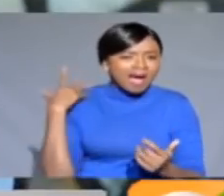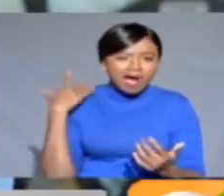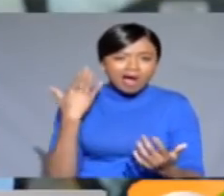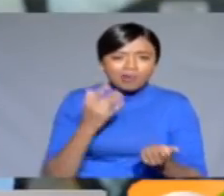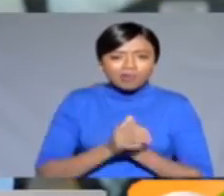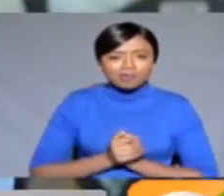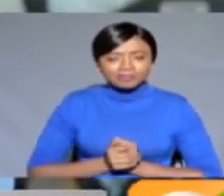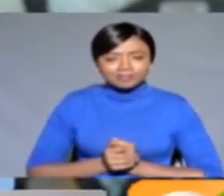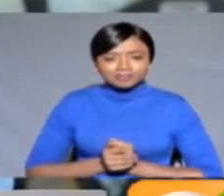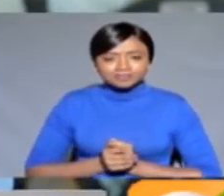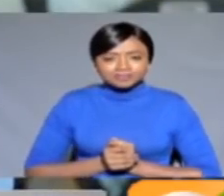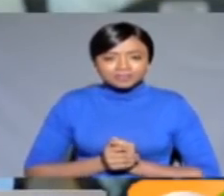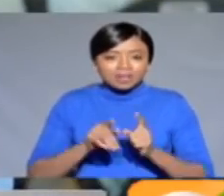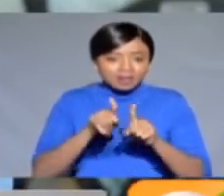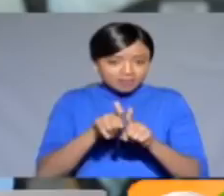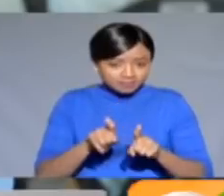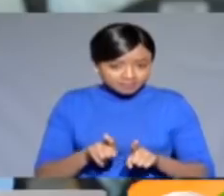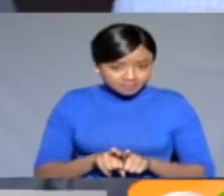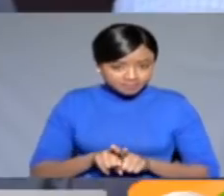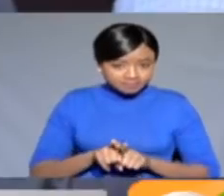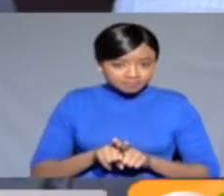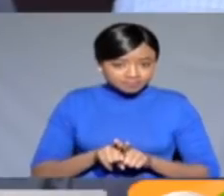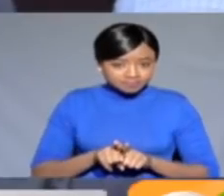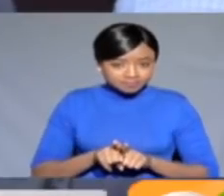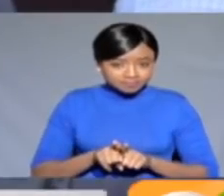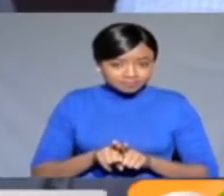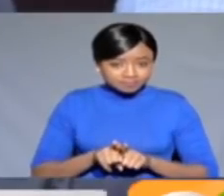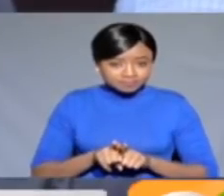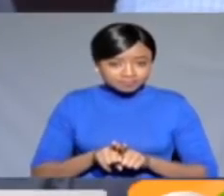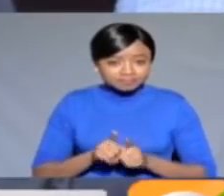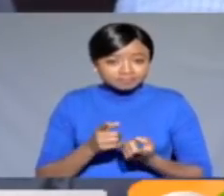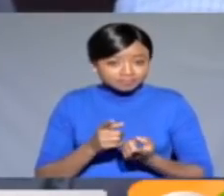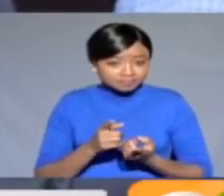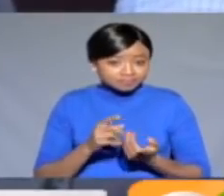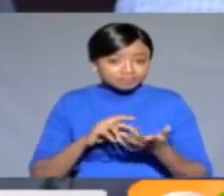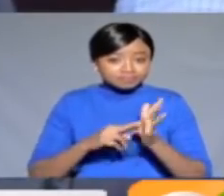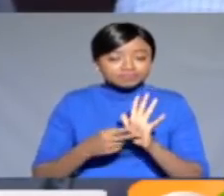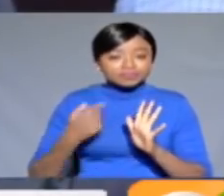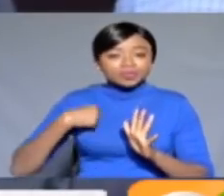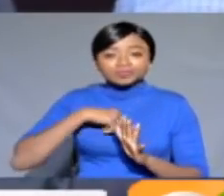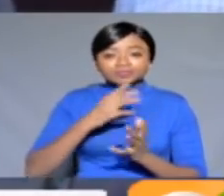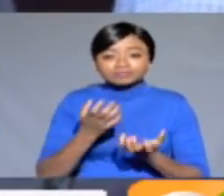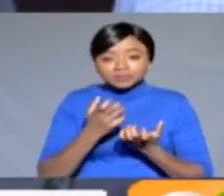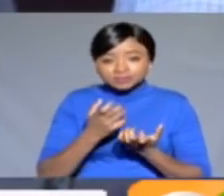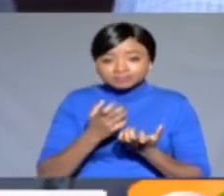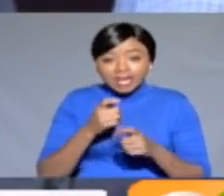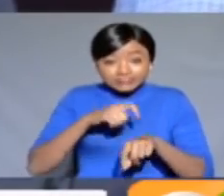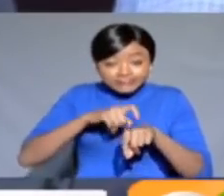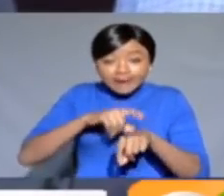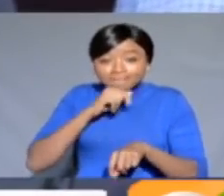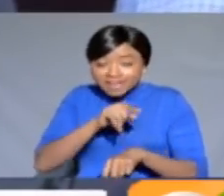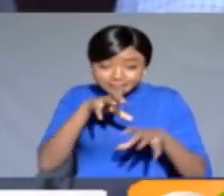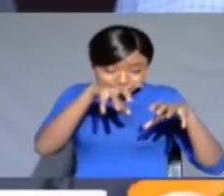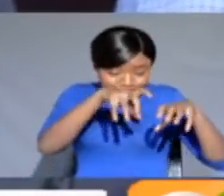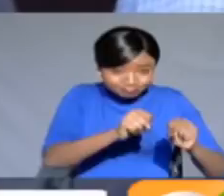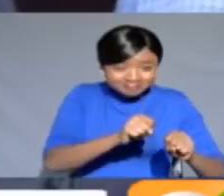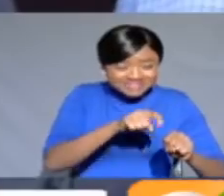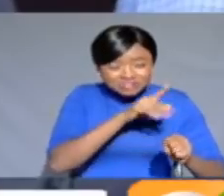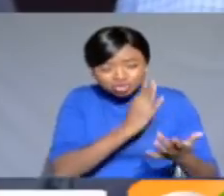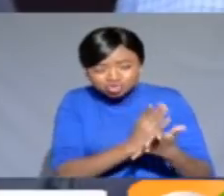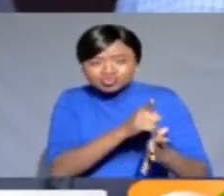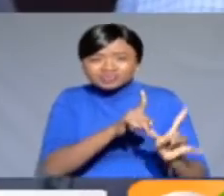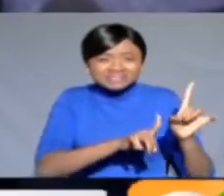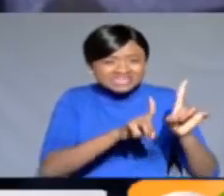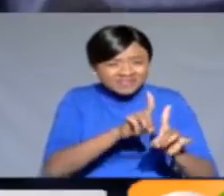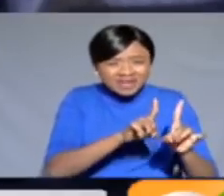respected brands in the region, elicited concerns. Was an aspect of respect. Taking over from a time Safaricom had a dip